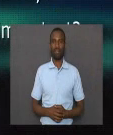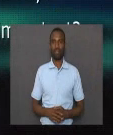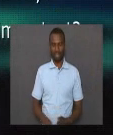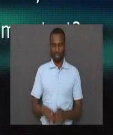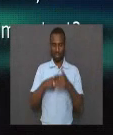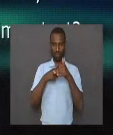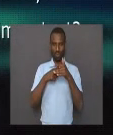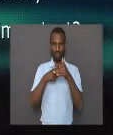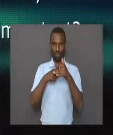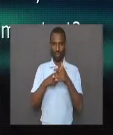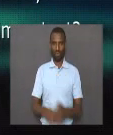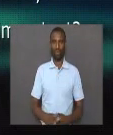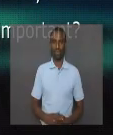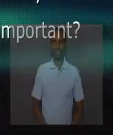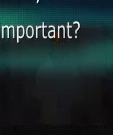Begin.